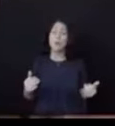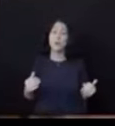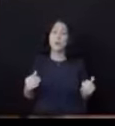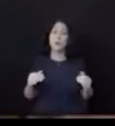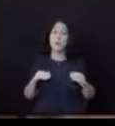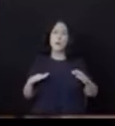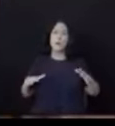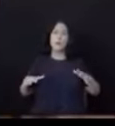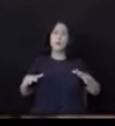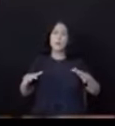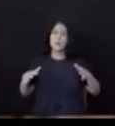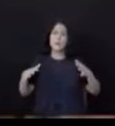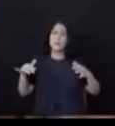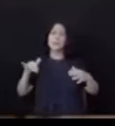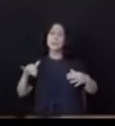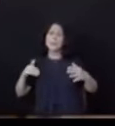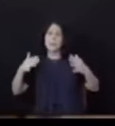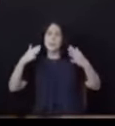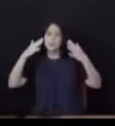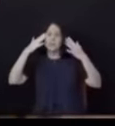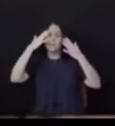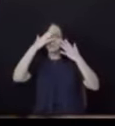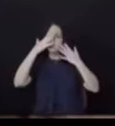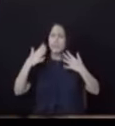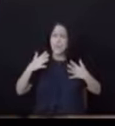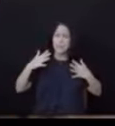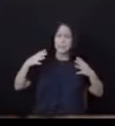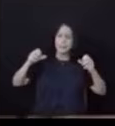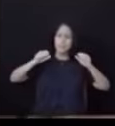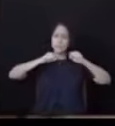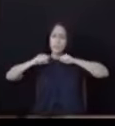sadness and thunder